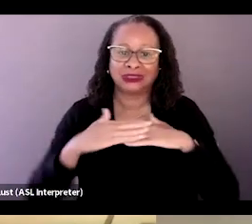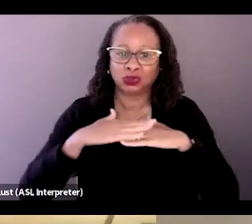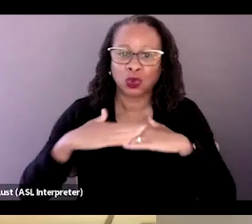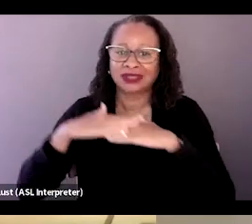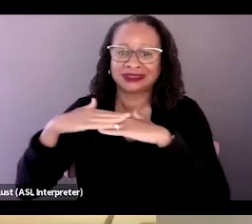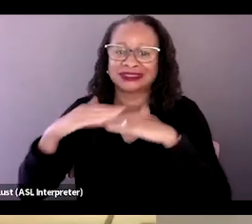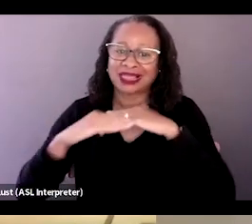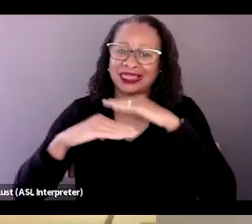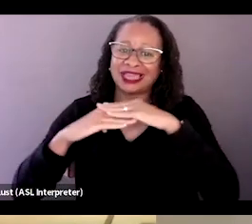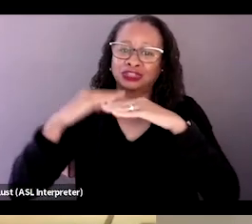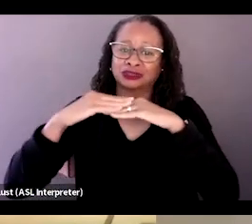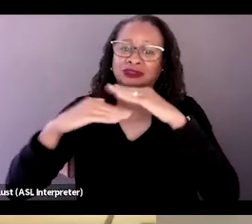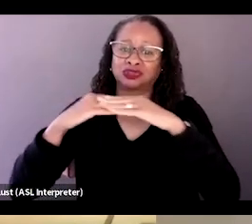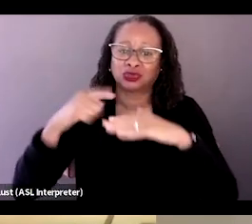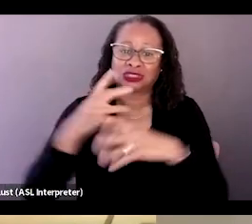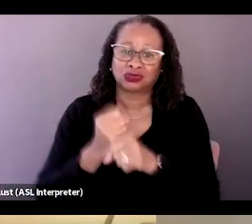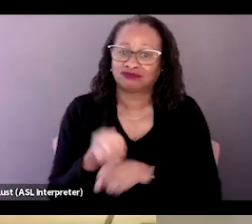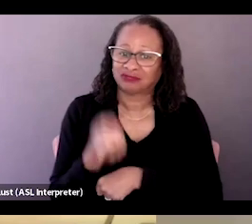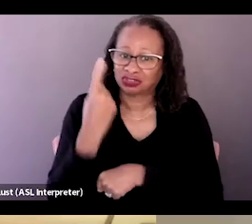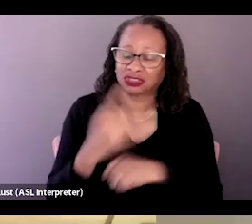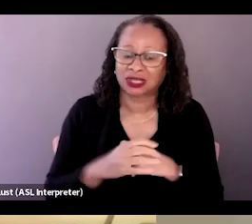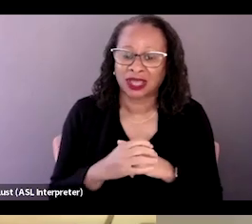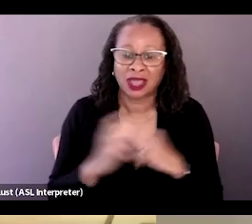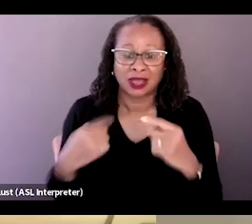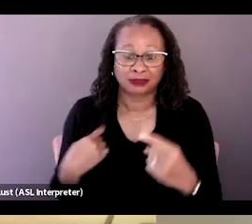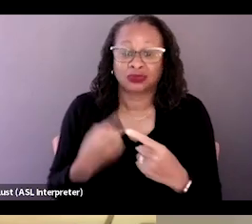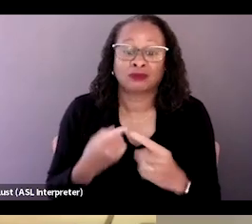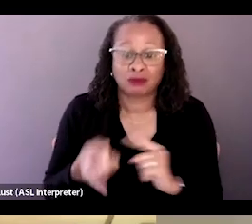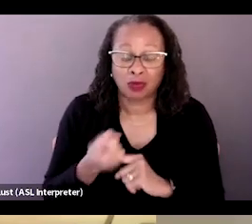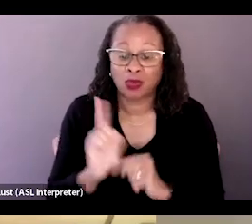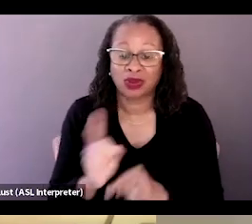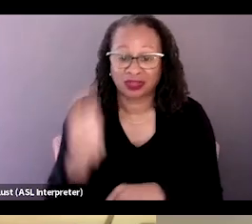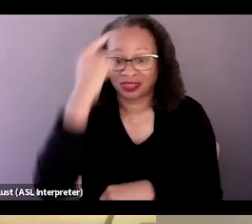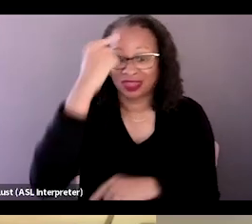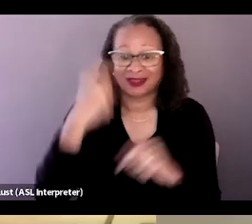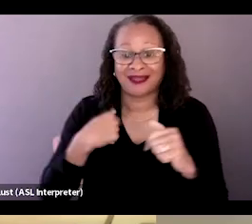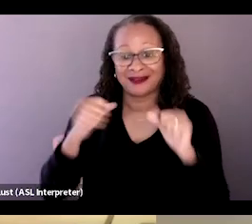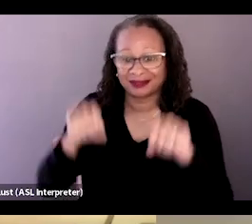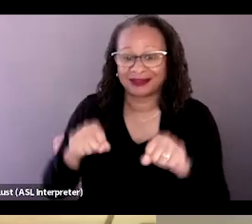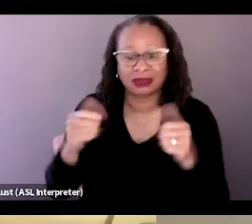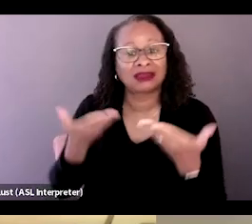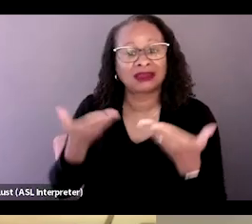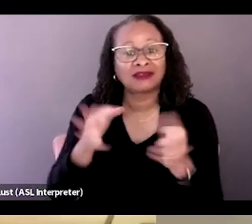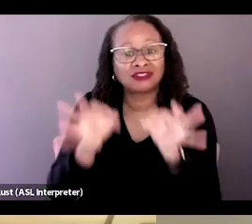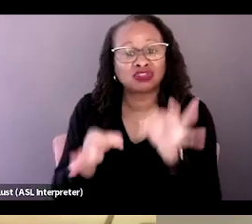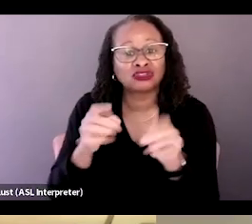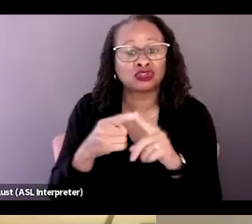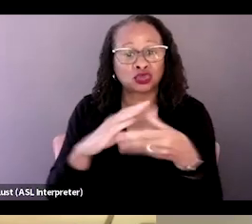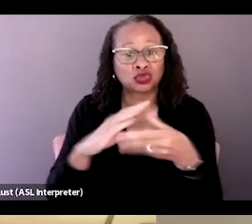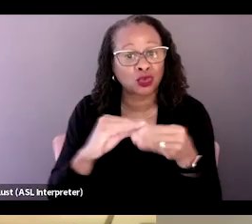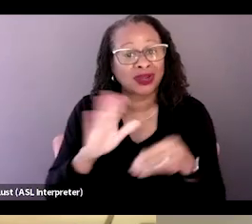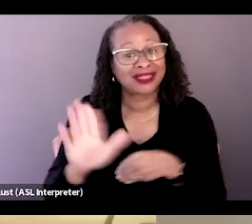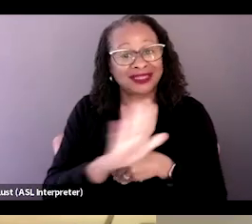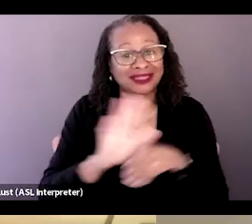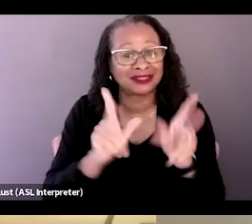and up to the moment where you think, oh, I can give justice to these people. You know, I can portray